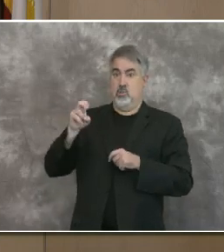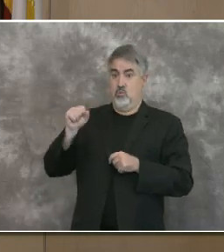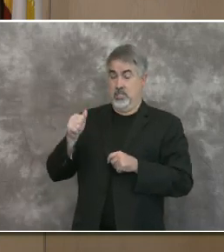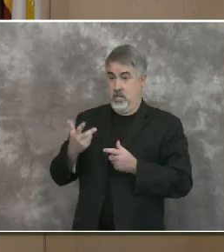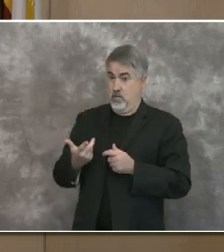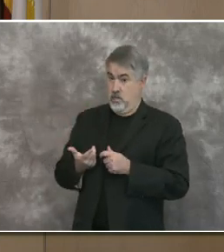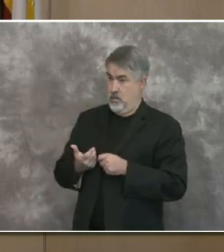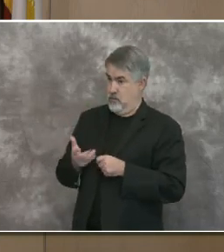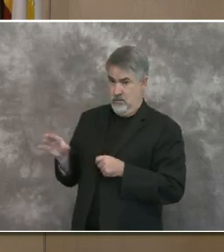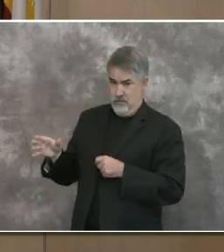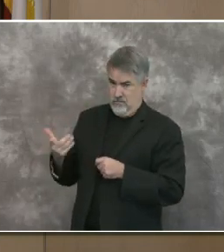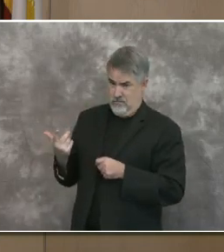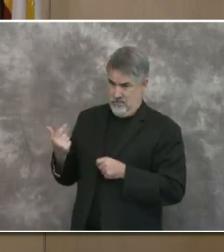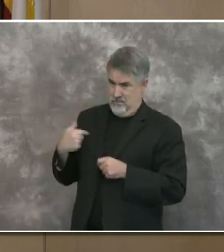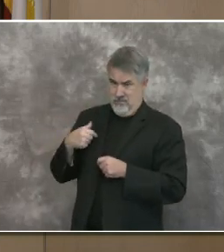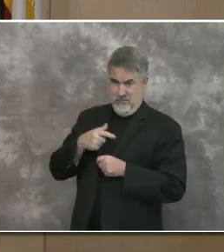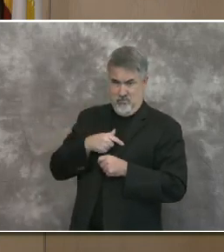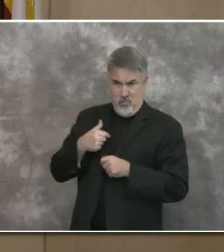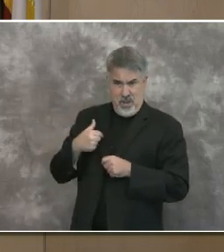have to follow in order to move